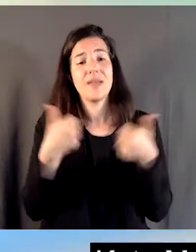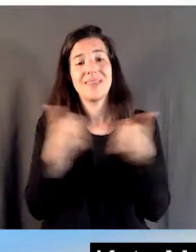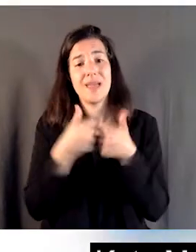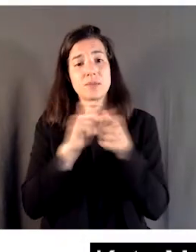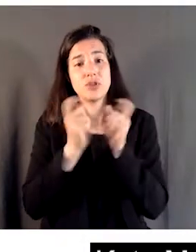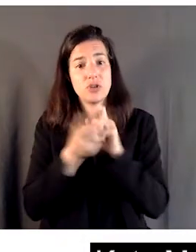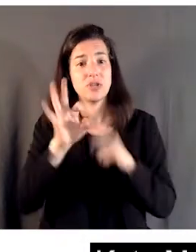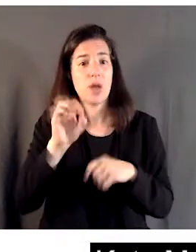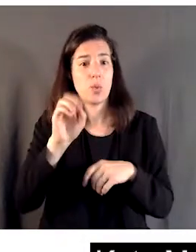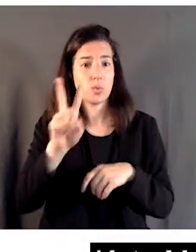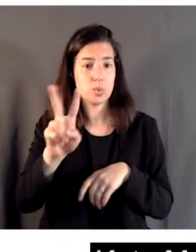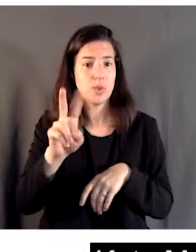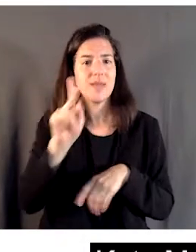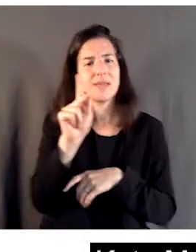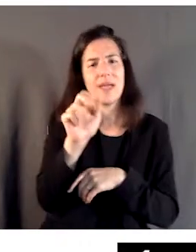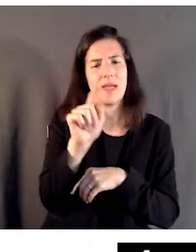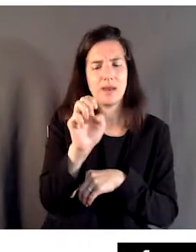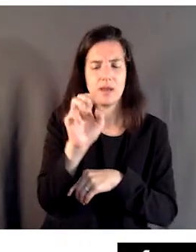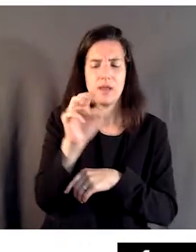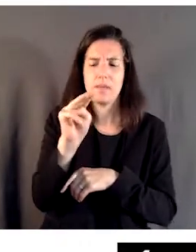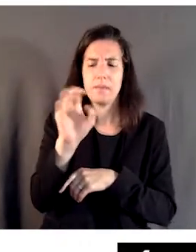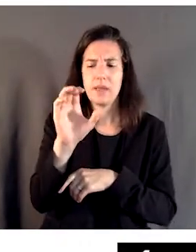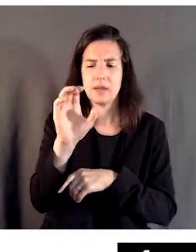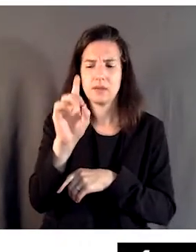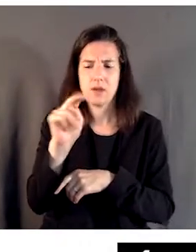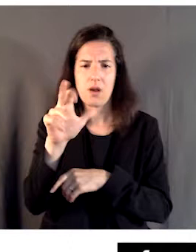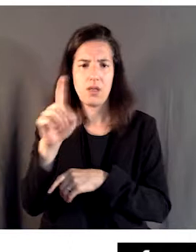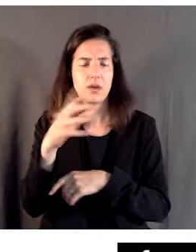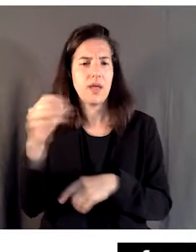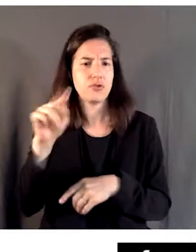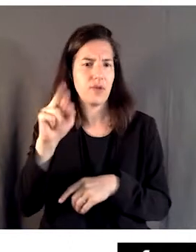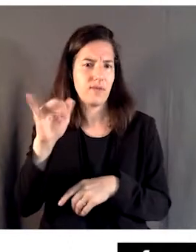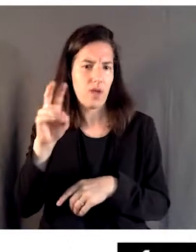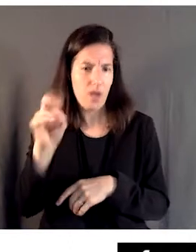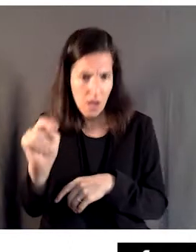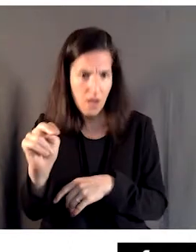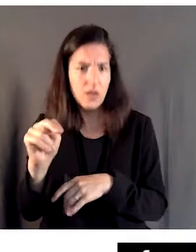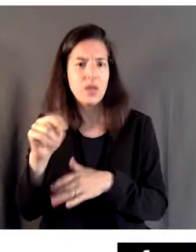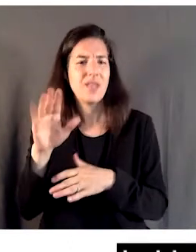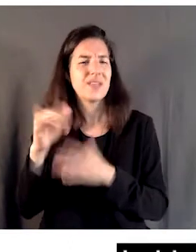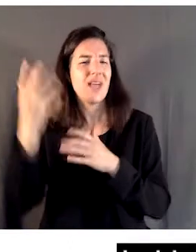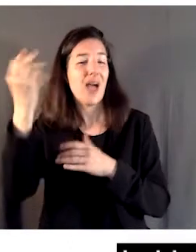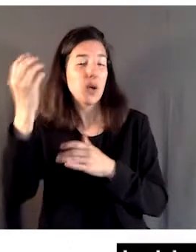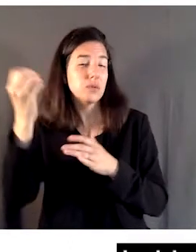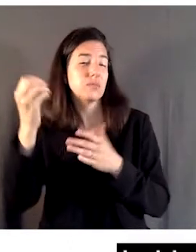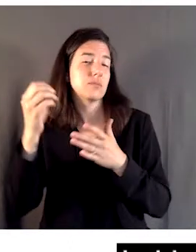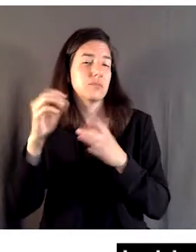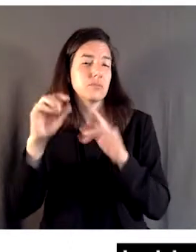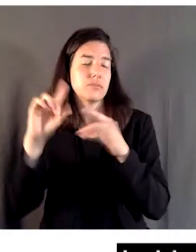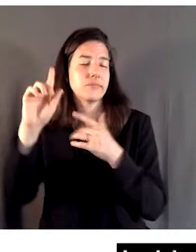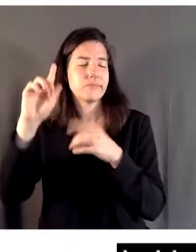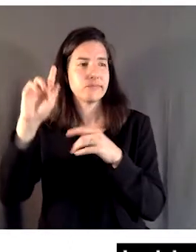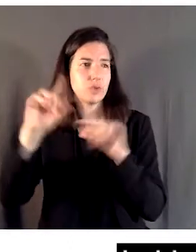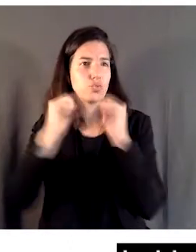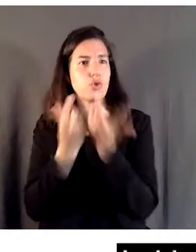and Trayvon Clayton, and that's more of a outward advocacy group, sometimes internal behind closed doors with